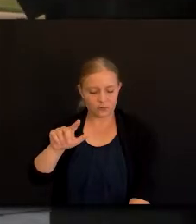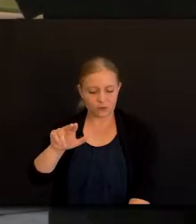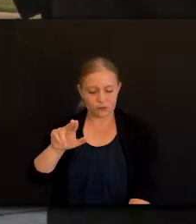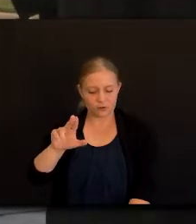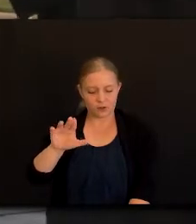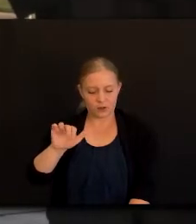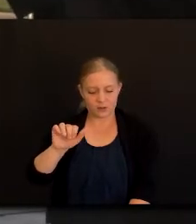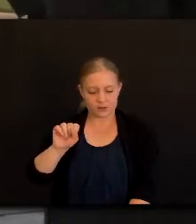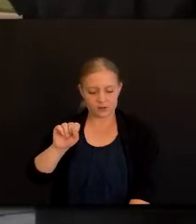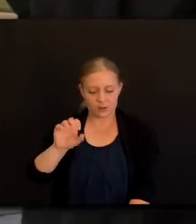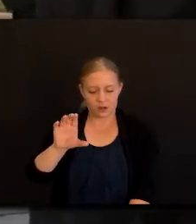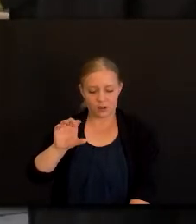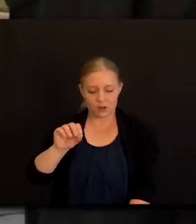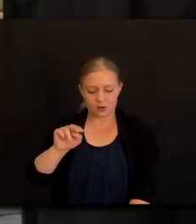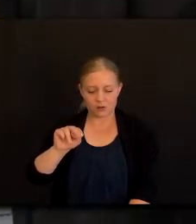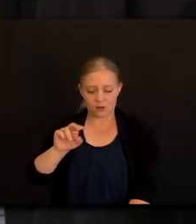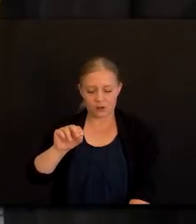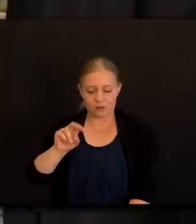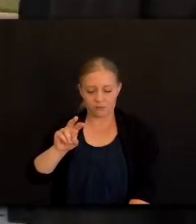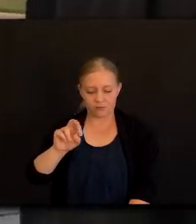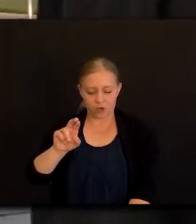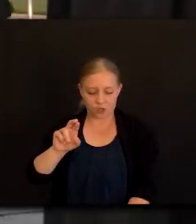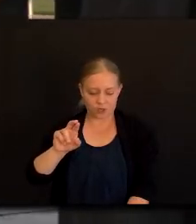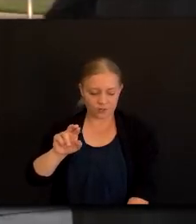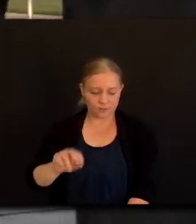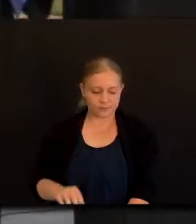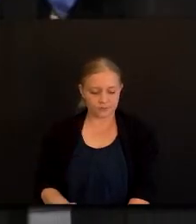Lucas Mitchell Conover.